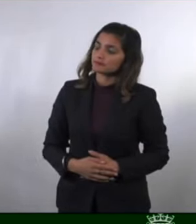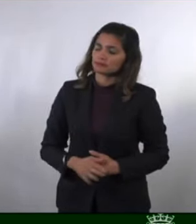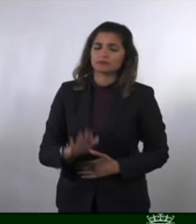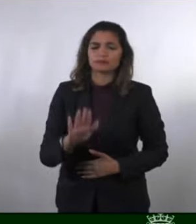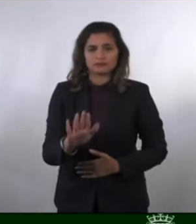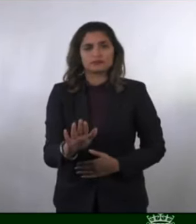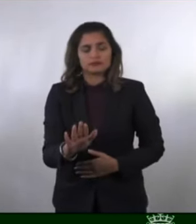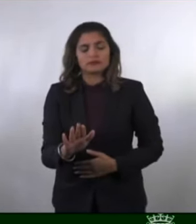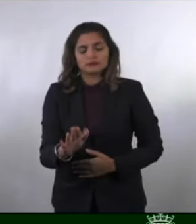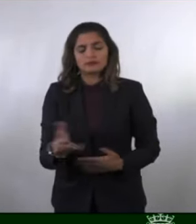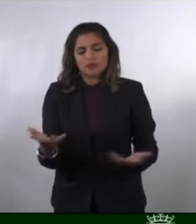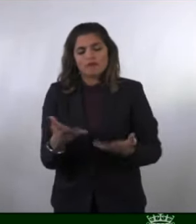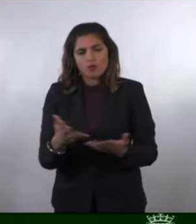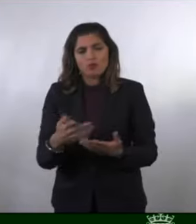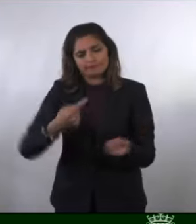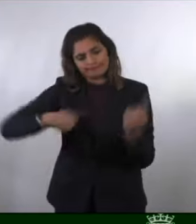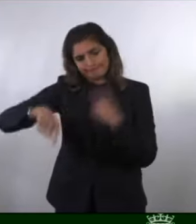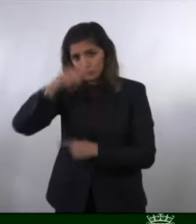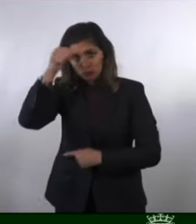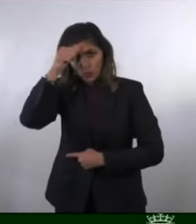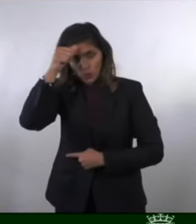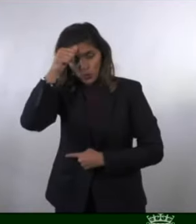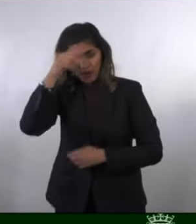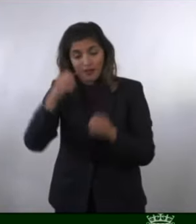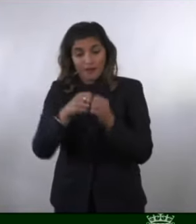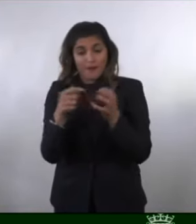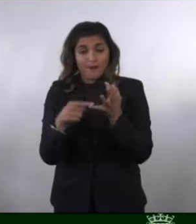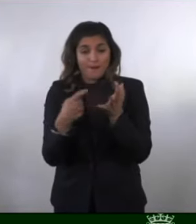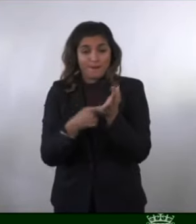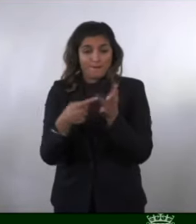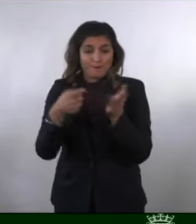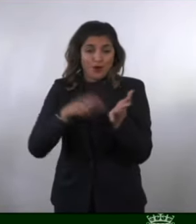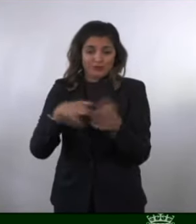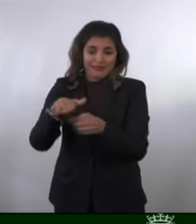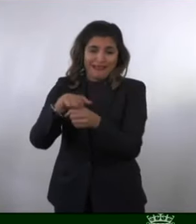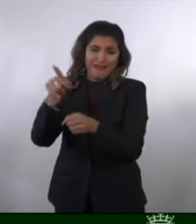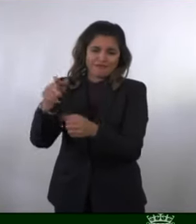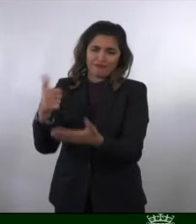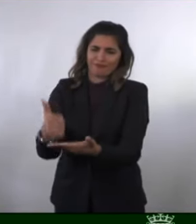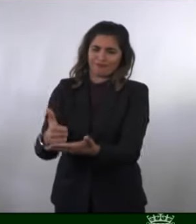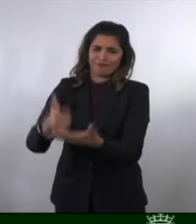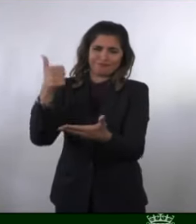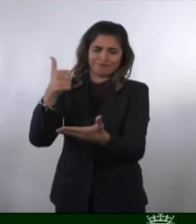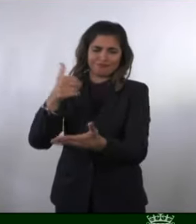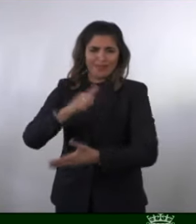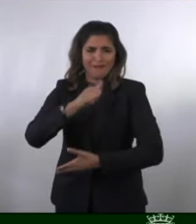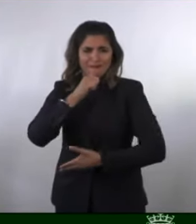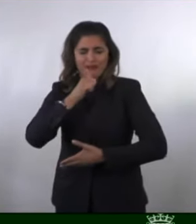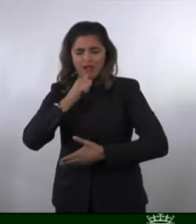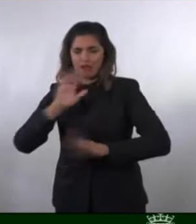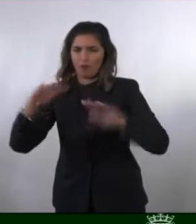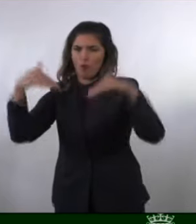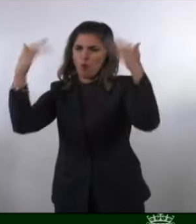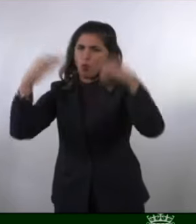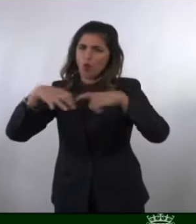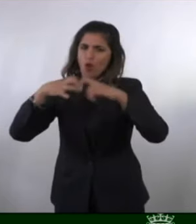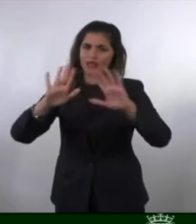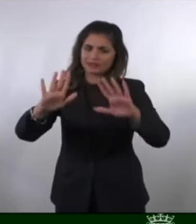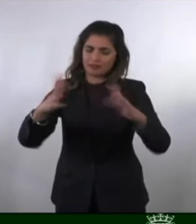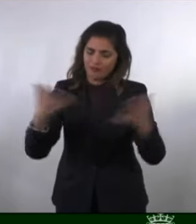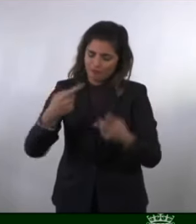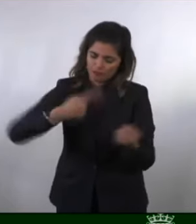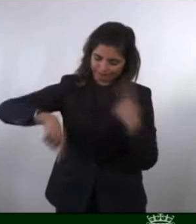inescapably linked to high-quality beer, and anybody who's been to Burton knows that